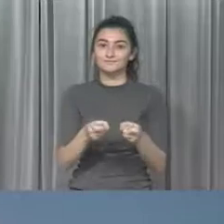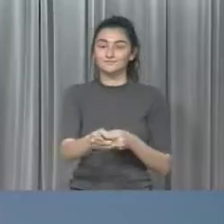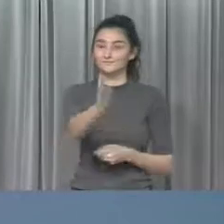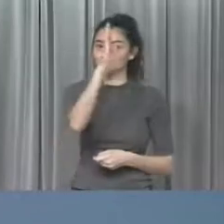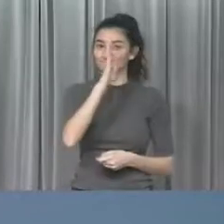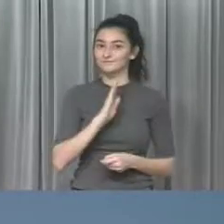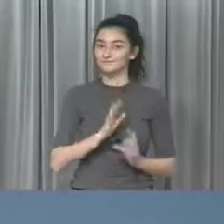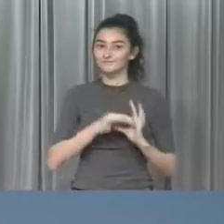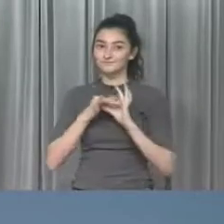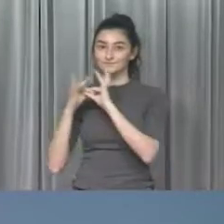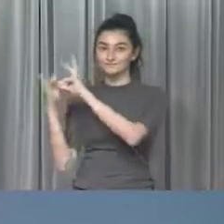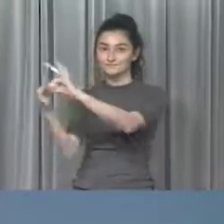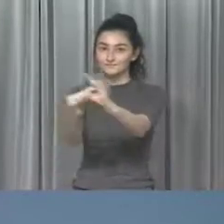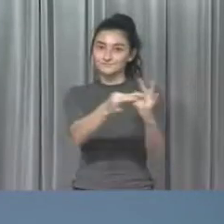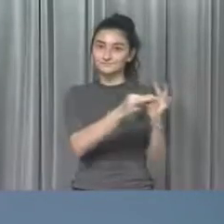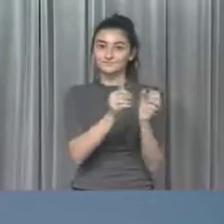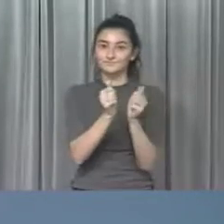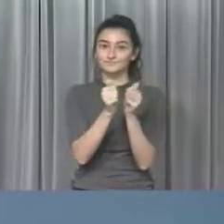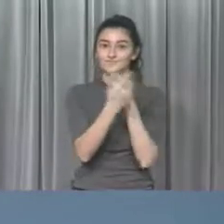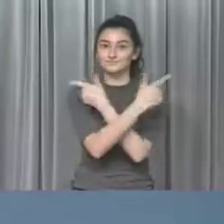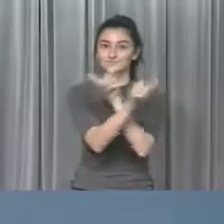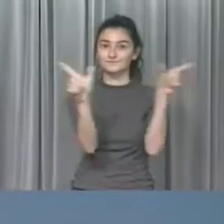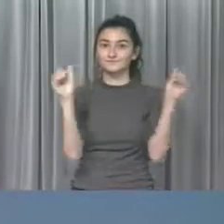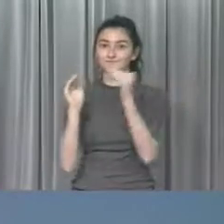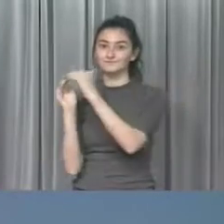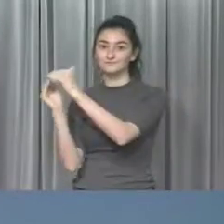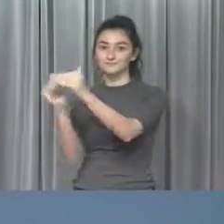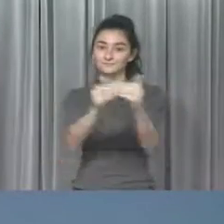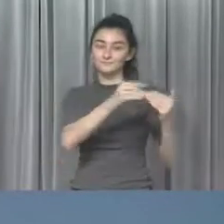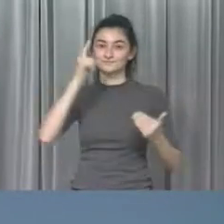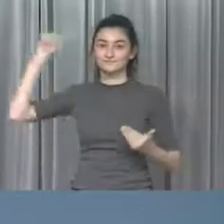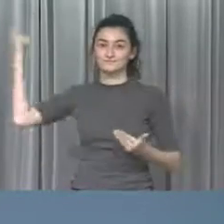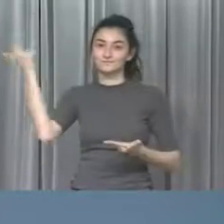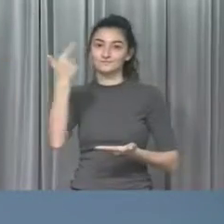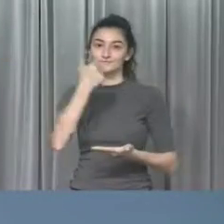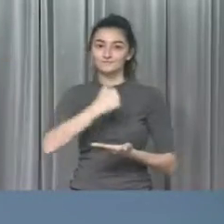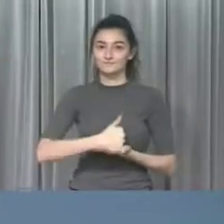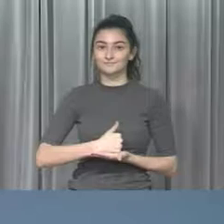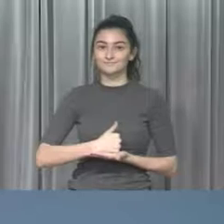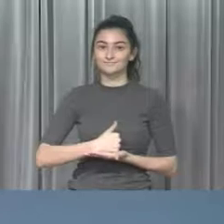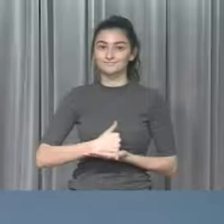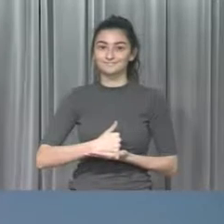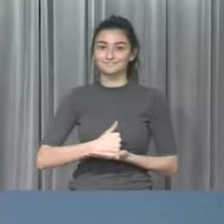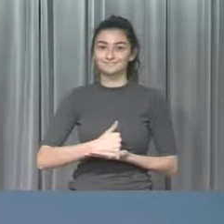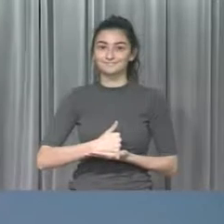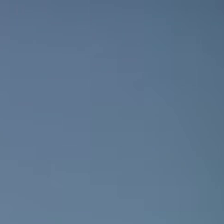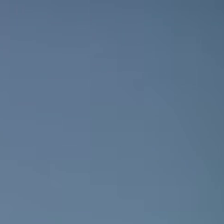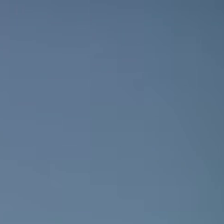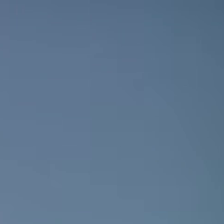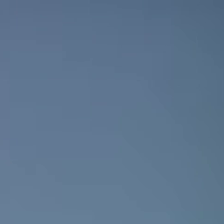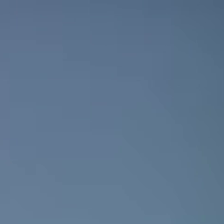God, indivisible, with liberty and justice for all. Please remain standing for a moment of silence.